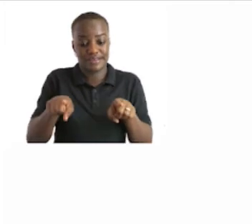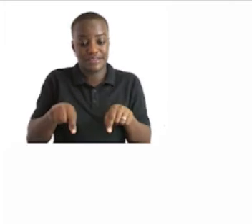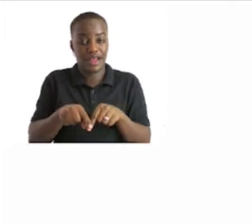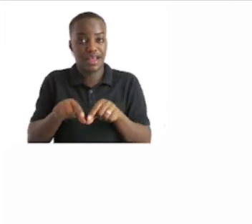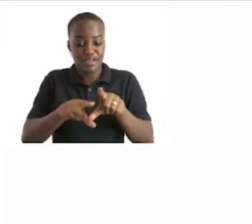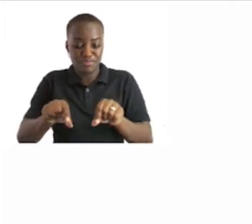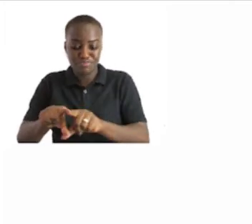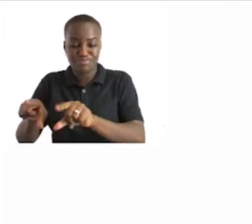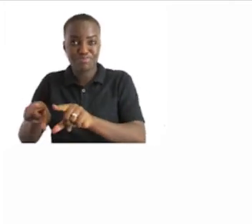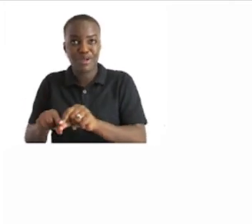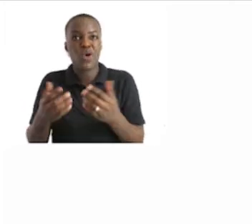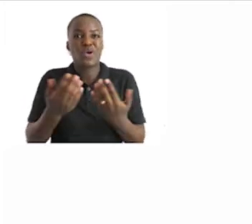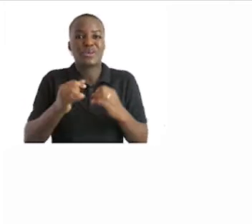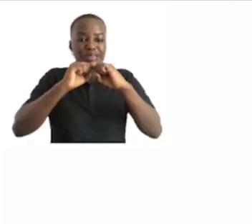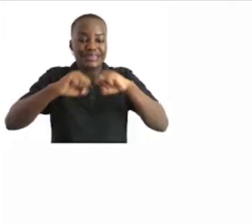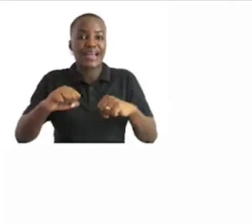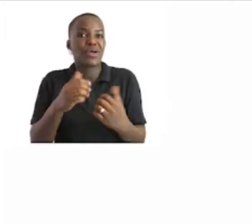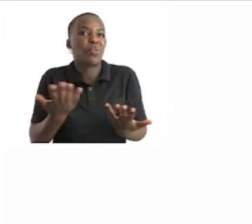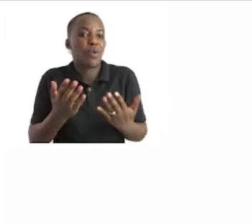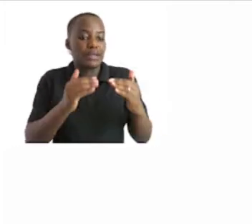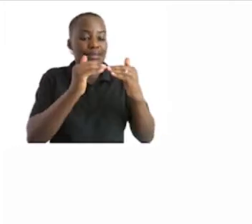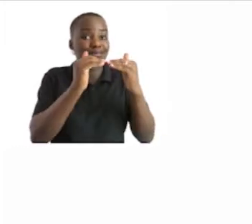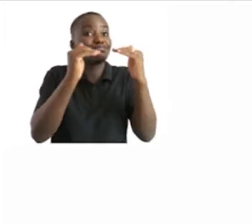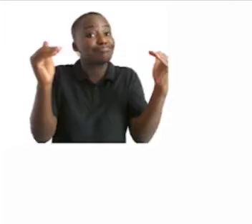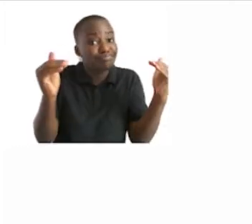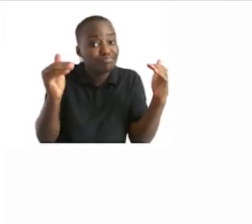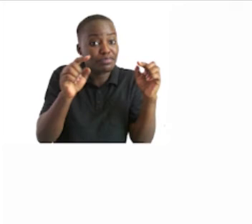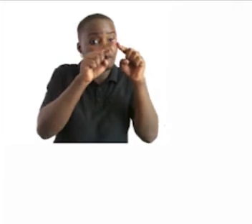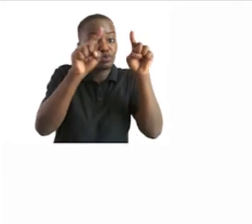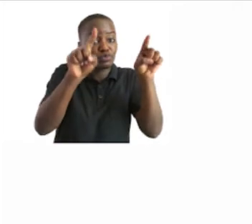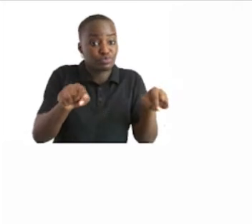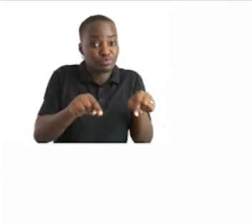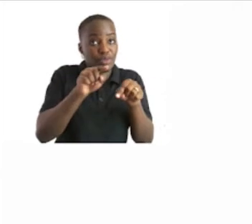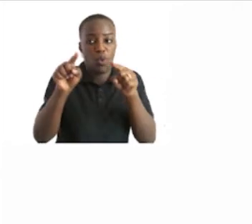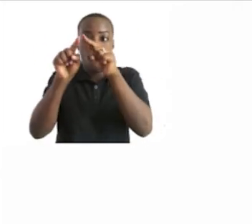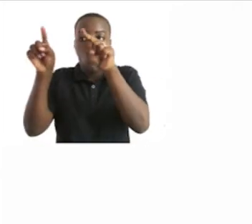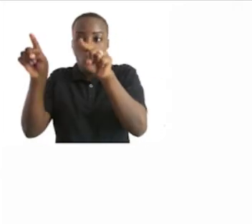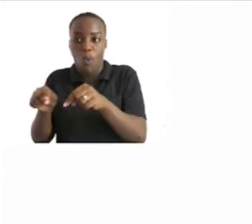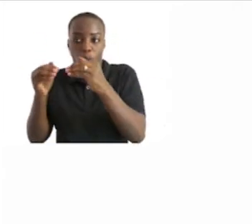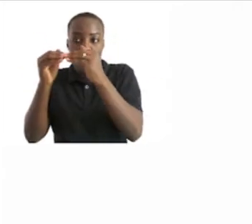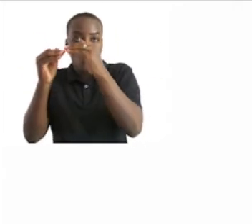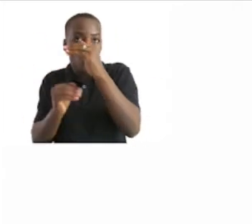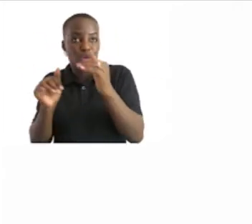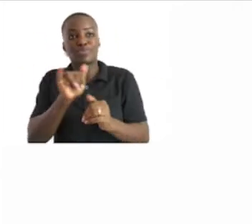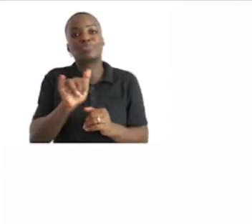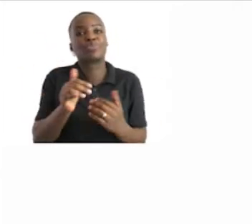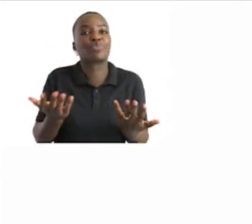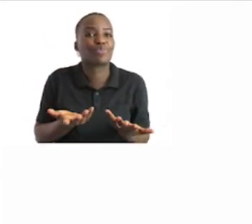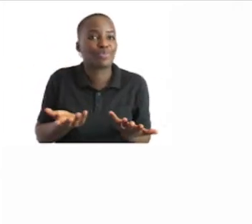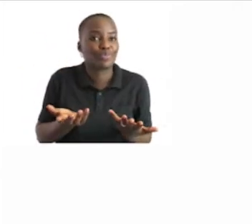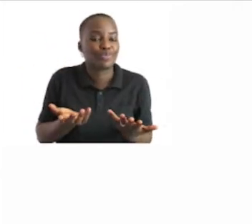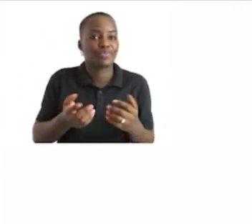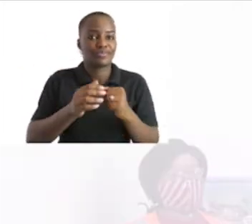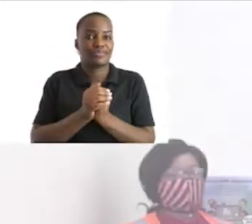divide them, whether they are odd number box or even number box. Our friend here is going to